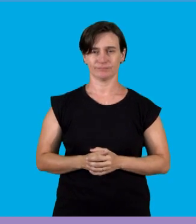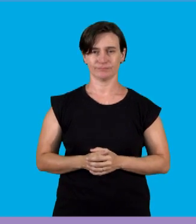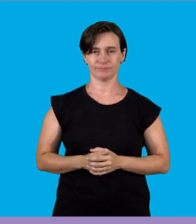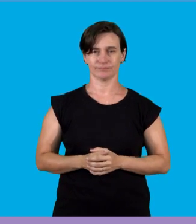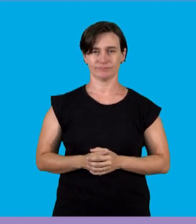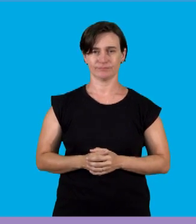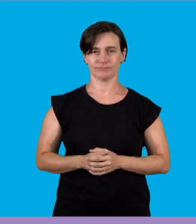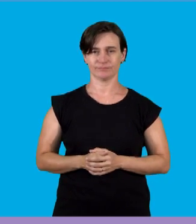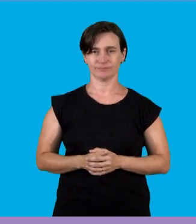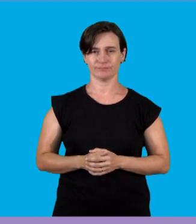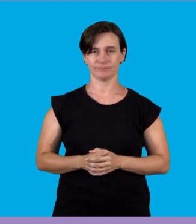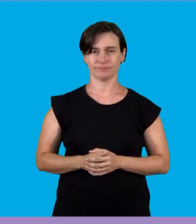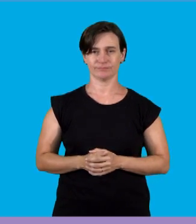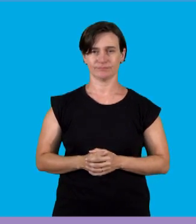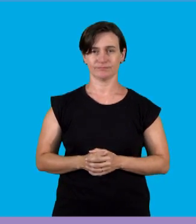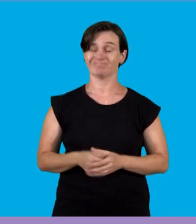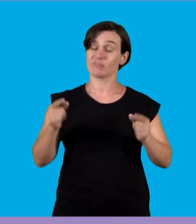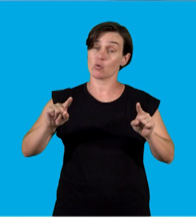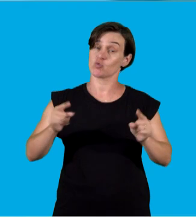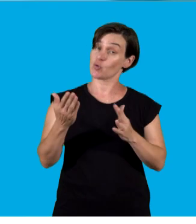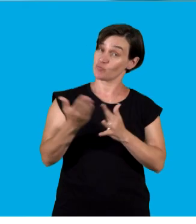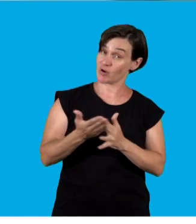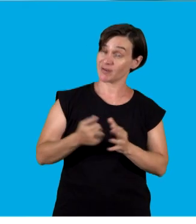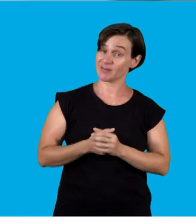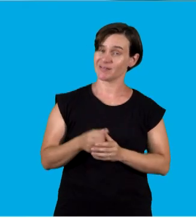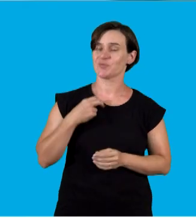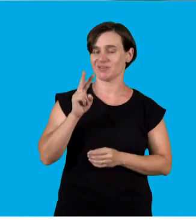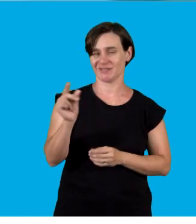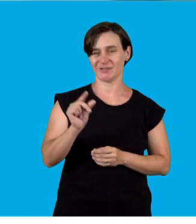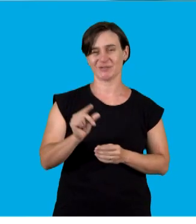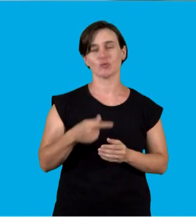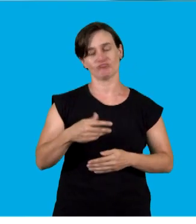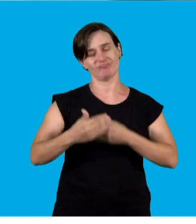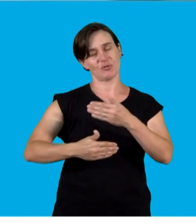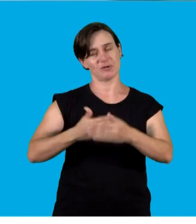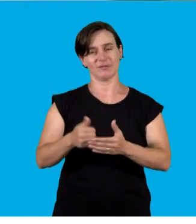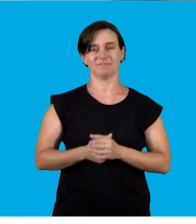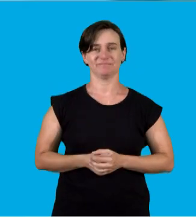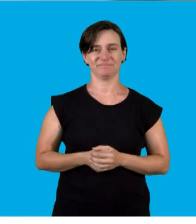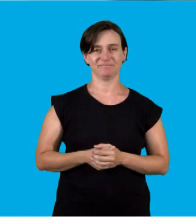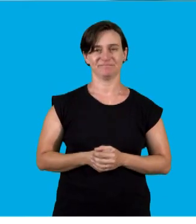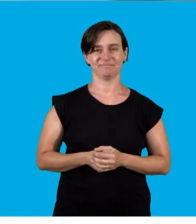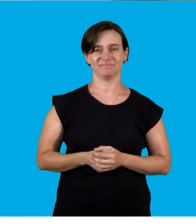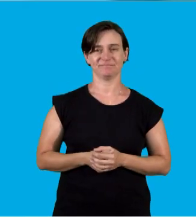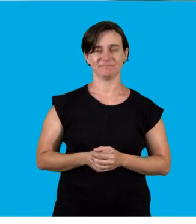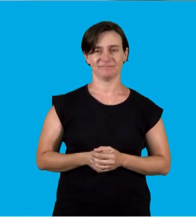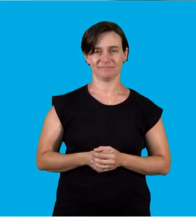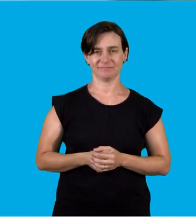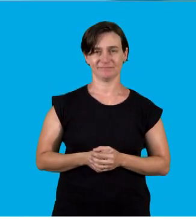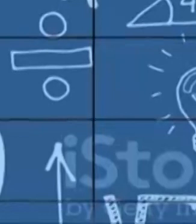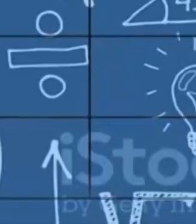of 9. Let's quickly go to an ad break, and then we'll see you just now to continue with our lesson.